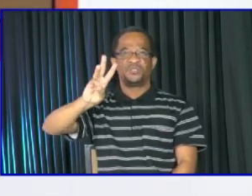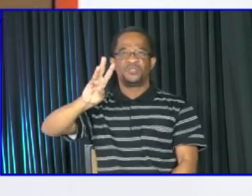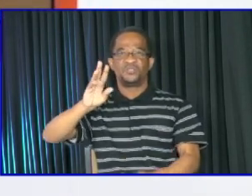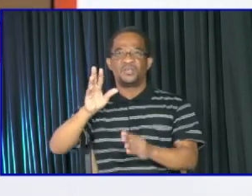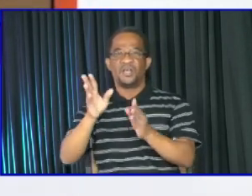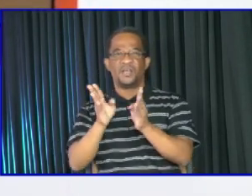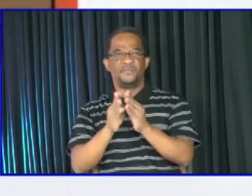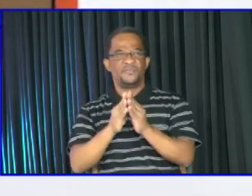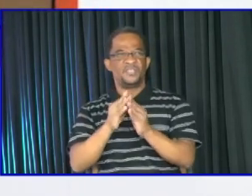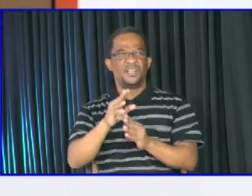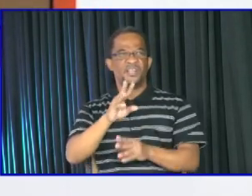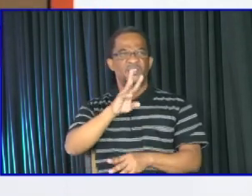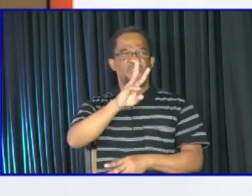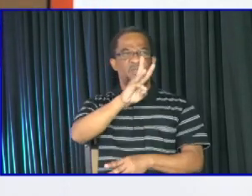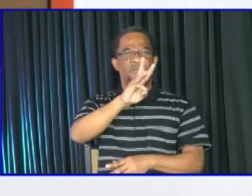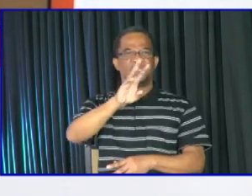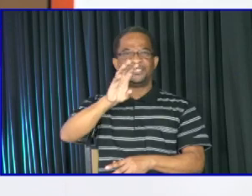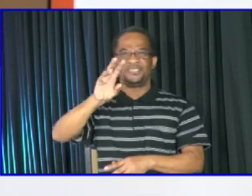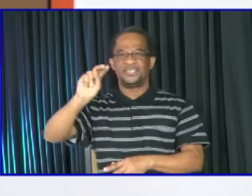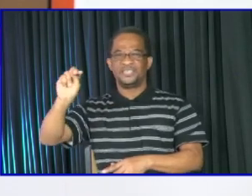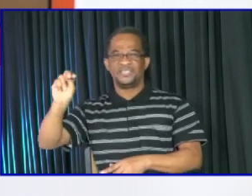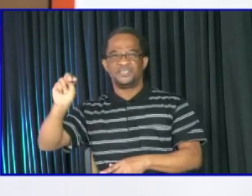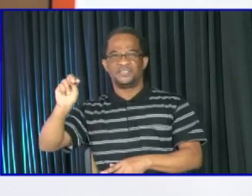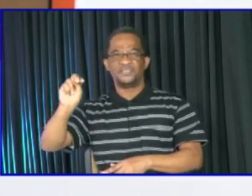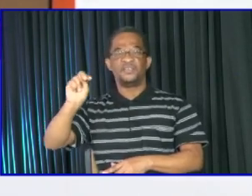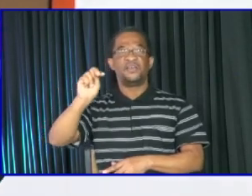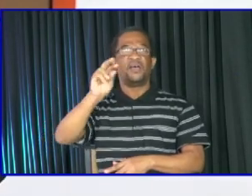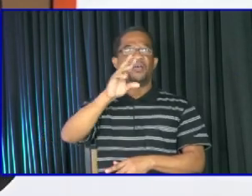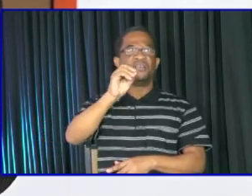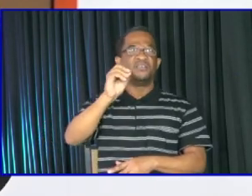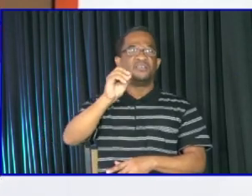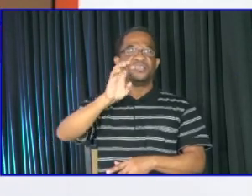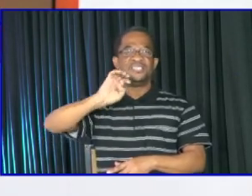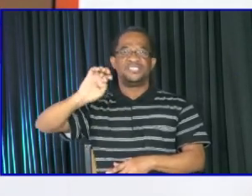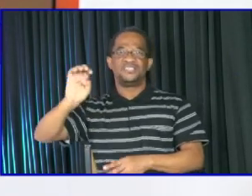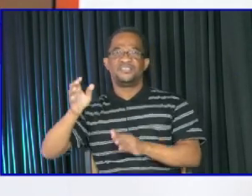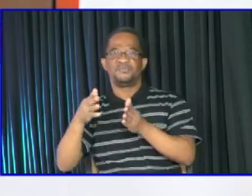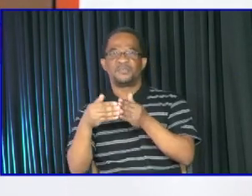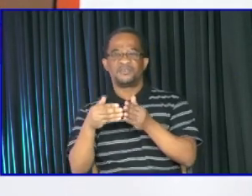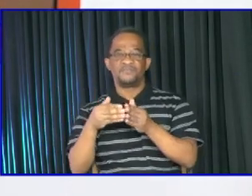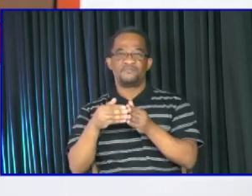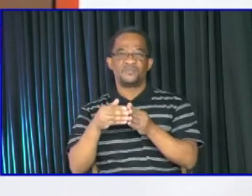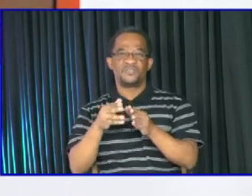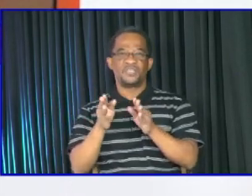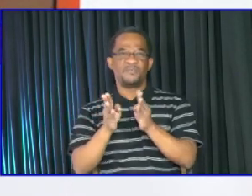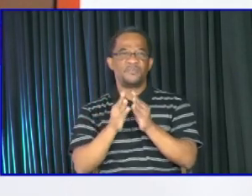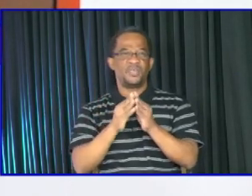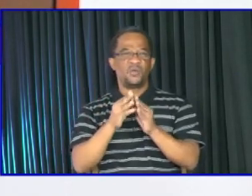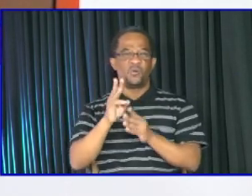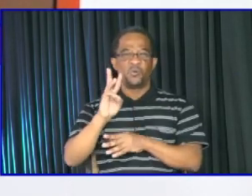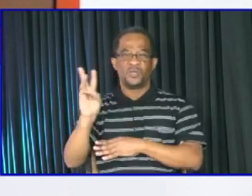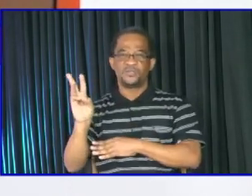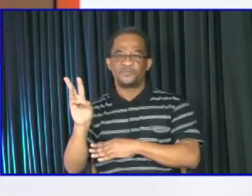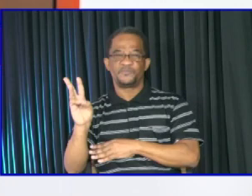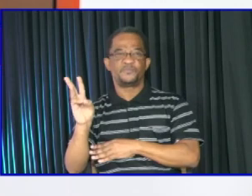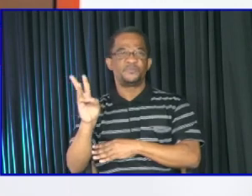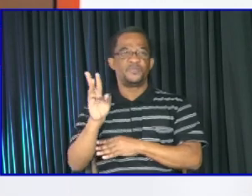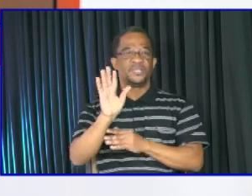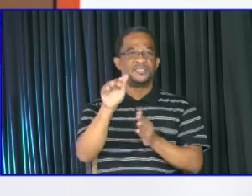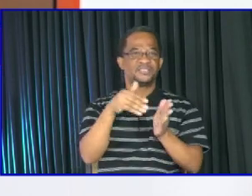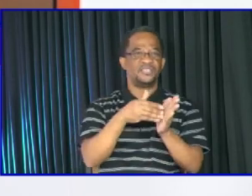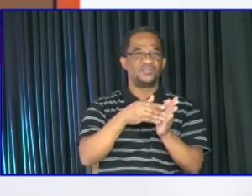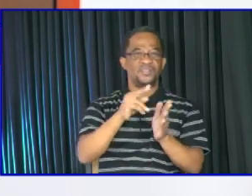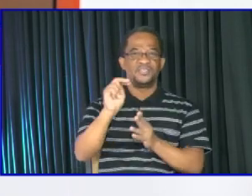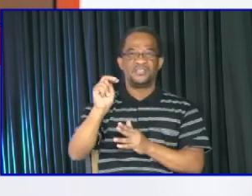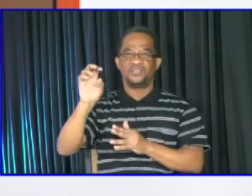Conference's WCCN, Cornwall Communications. East Jamaica Conference, West Jamaica Conference, Central,